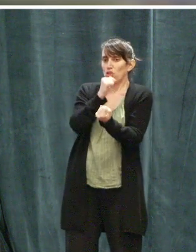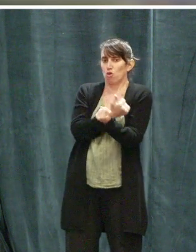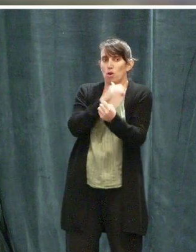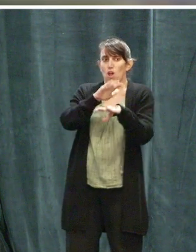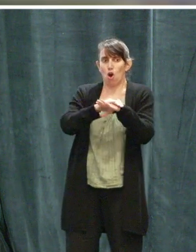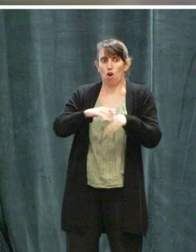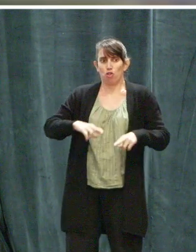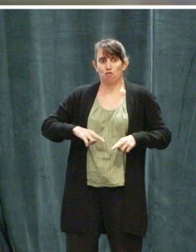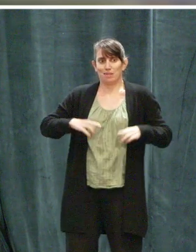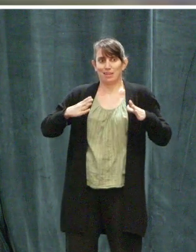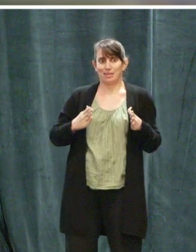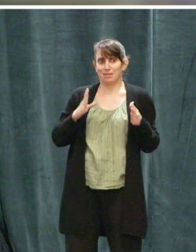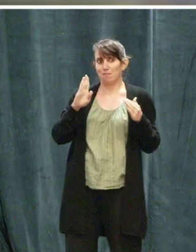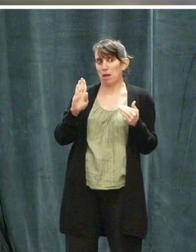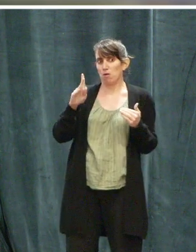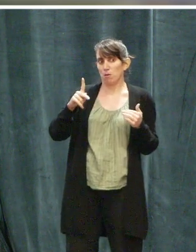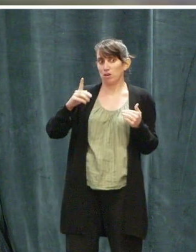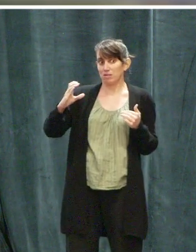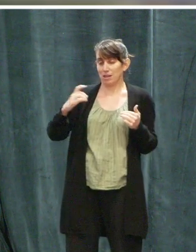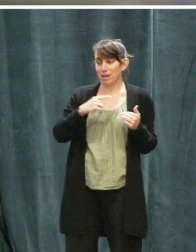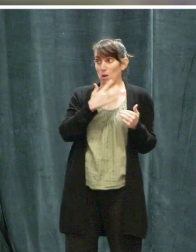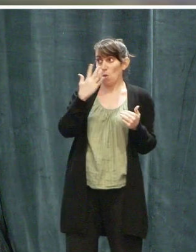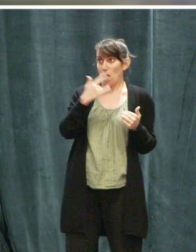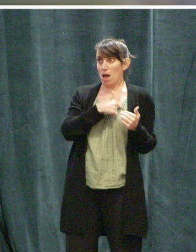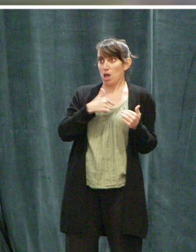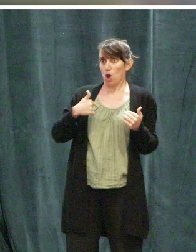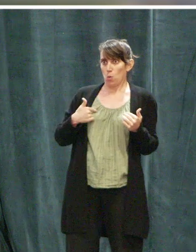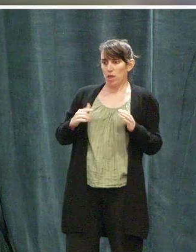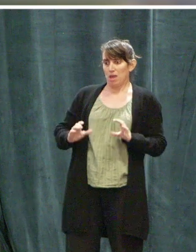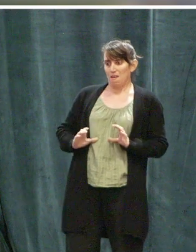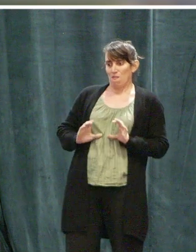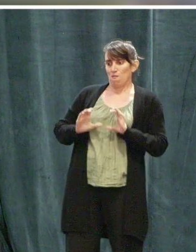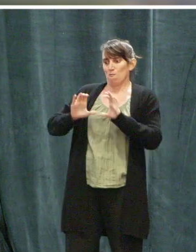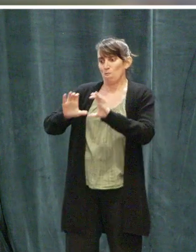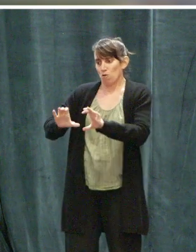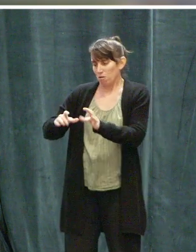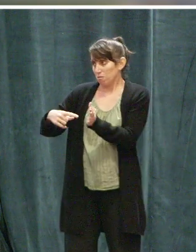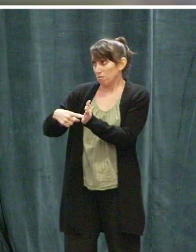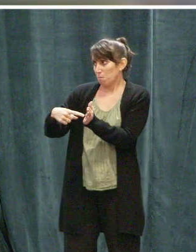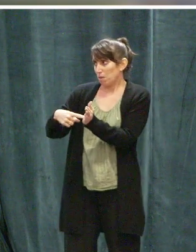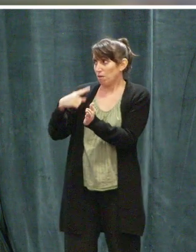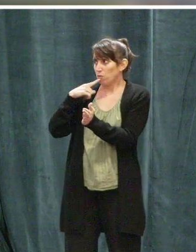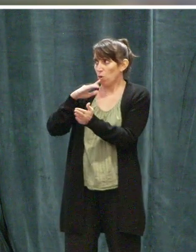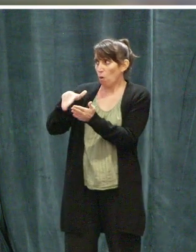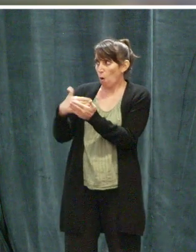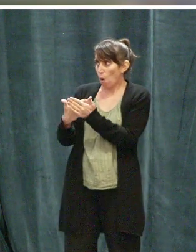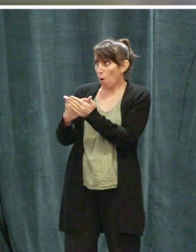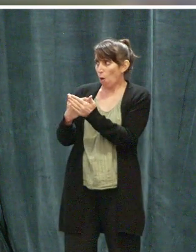residents of Battery Park City. So why are we footing the bill for the entire downtown neighborhood?